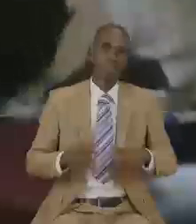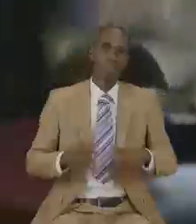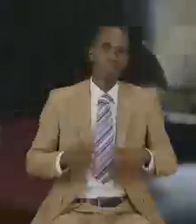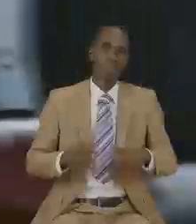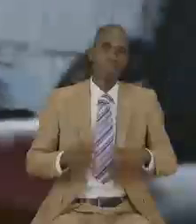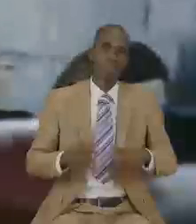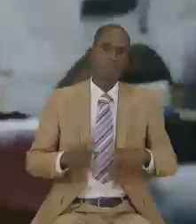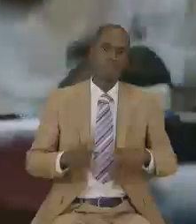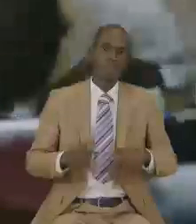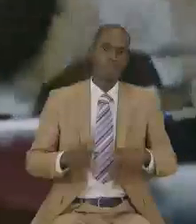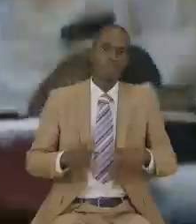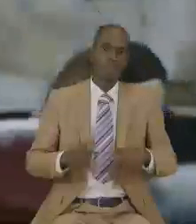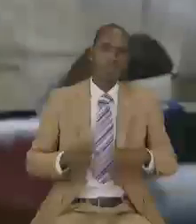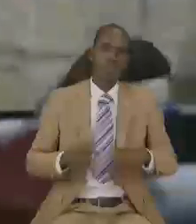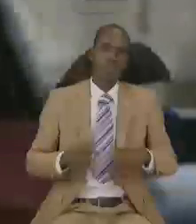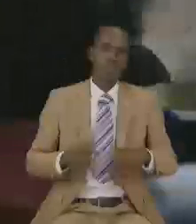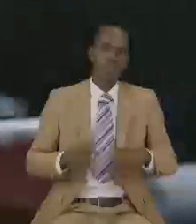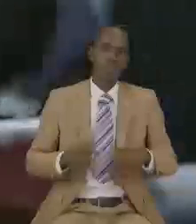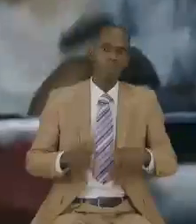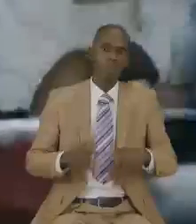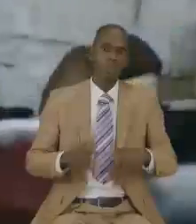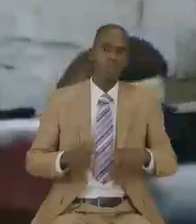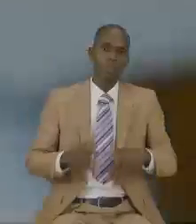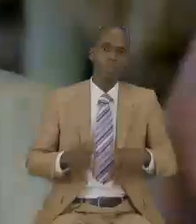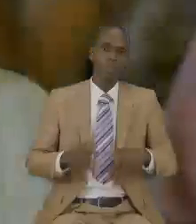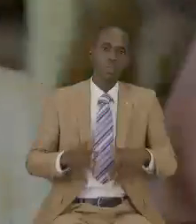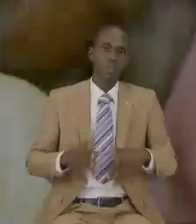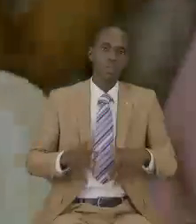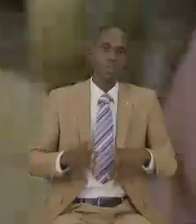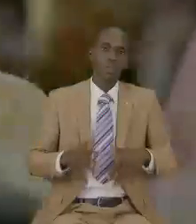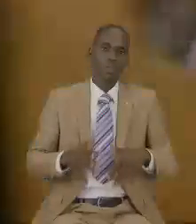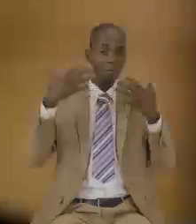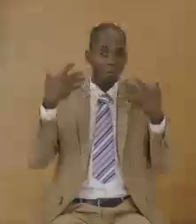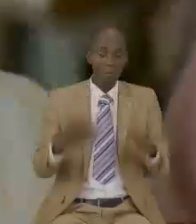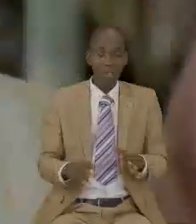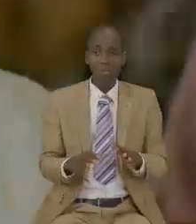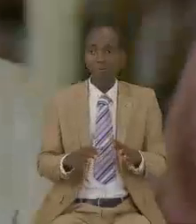Counselors, please wave your hands. If you are true, the servant of God is ready.